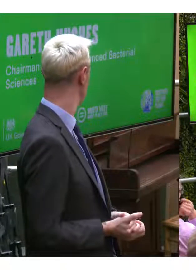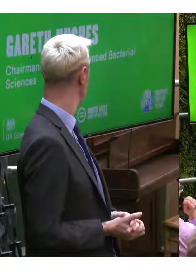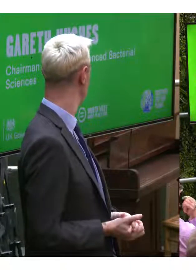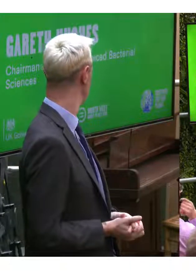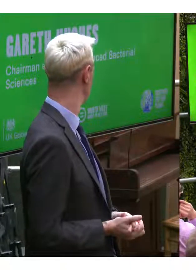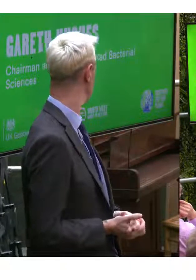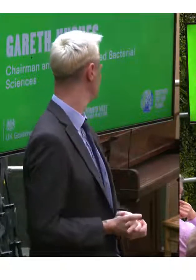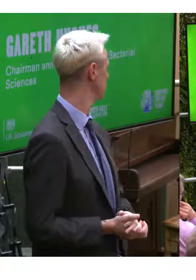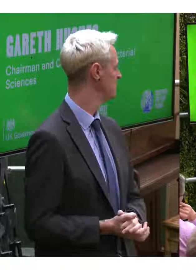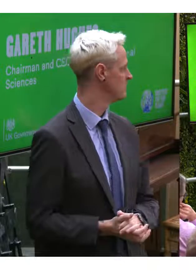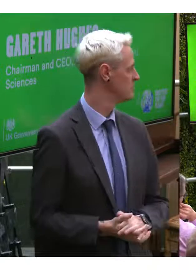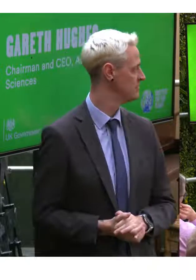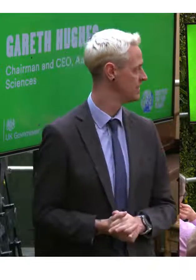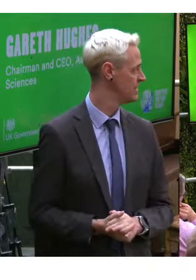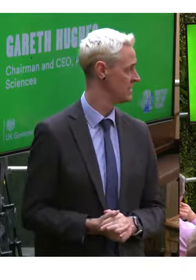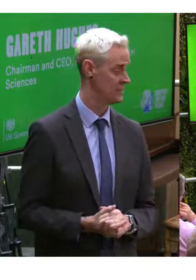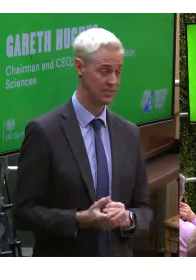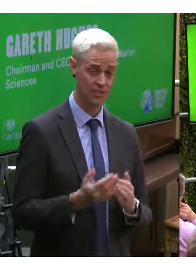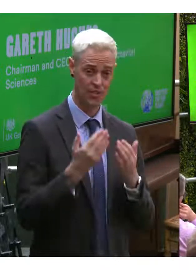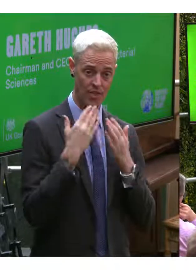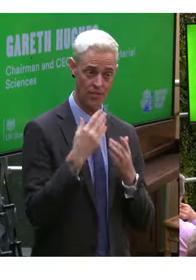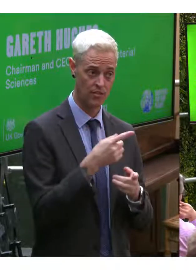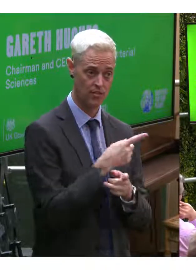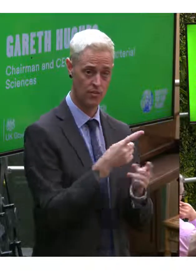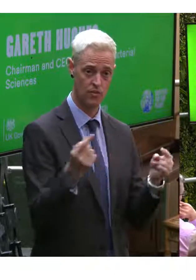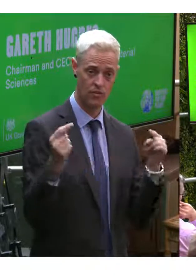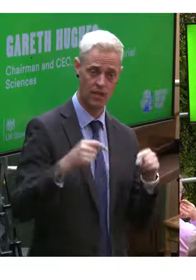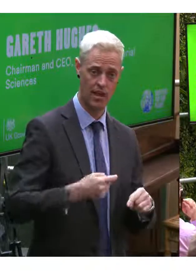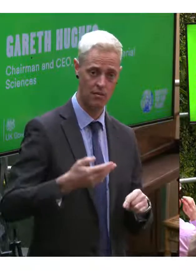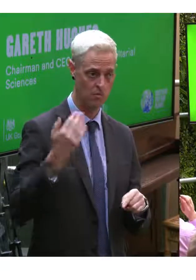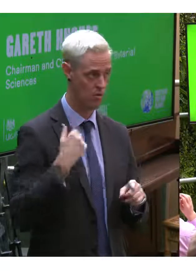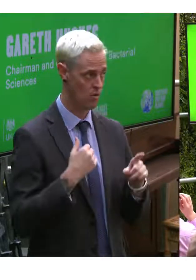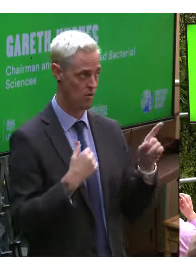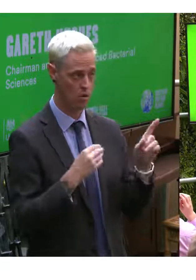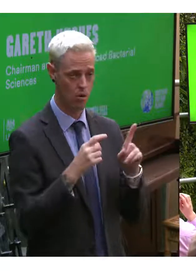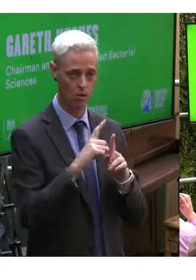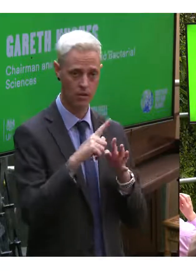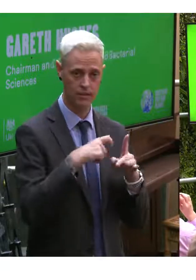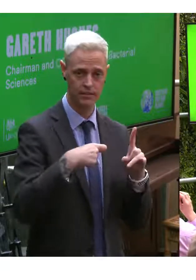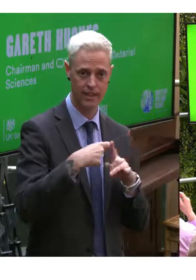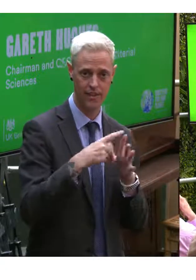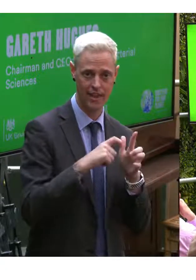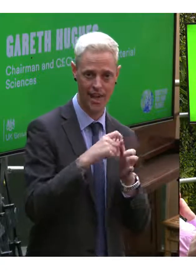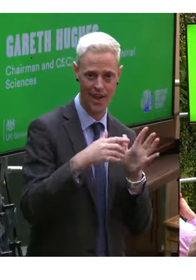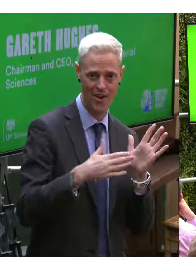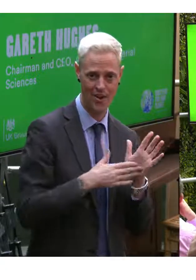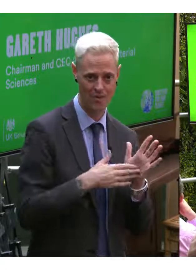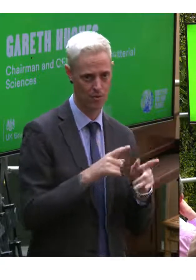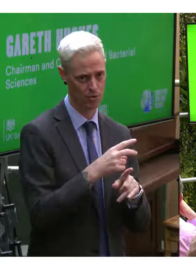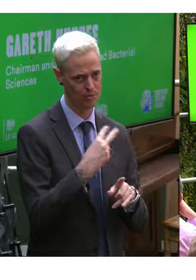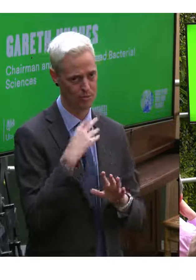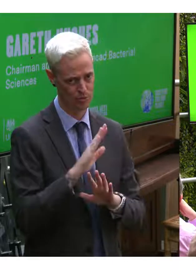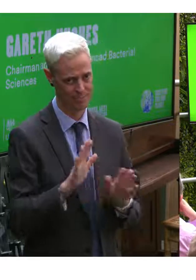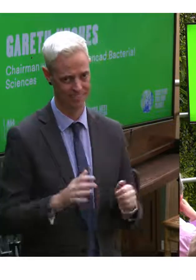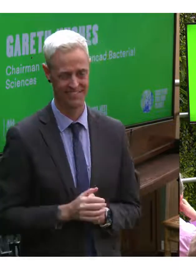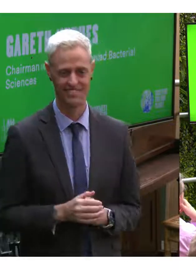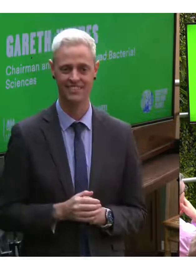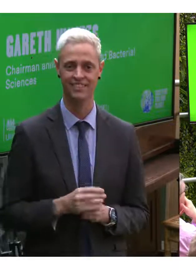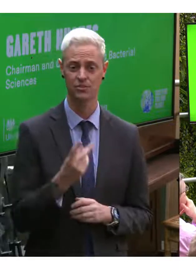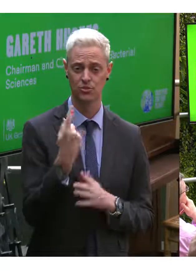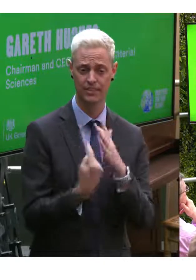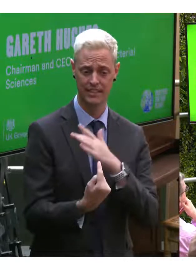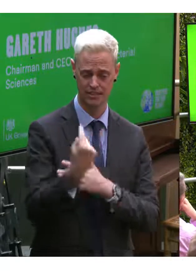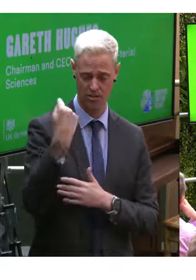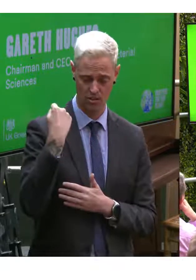Thank you. And to all of you who came to see Derek Allen, hopefully you won't be too disappointed. 20 years ago,